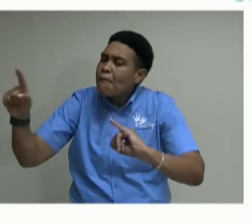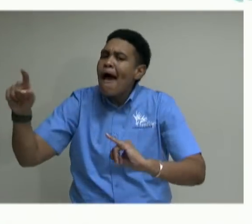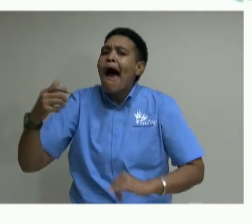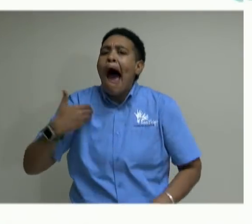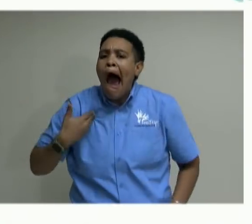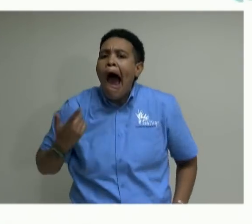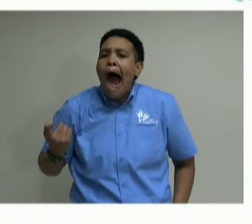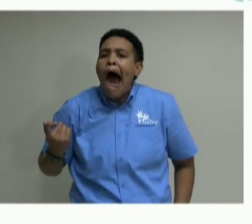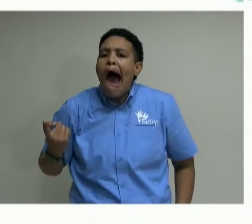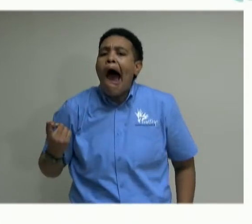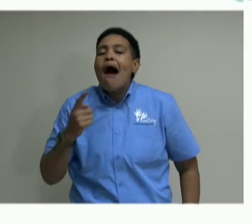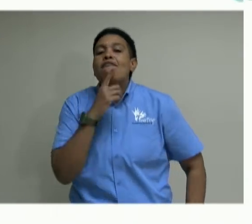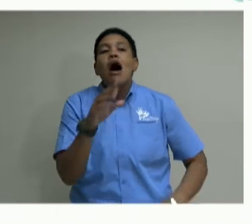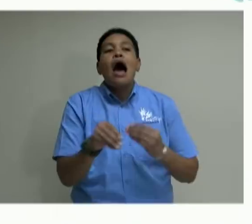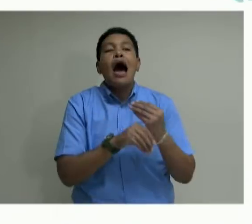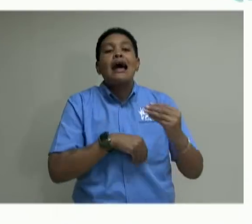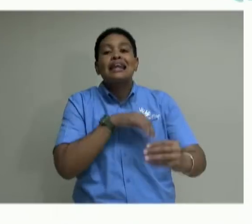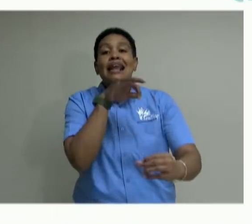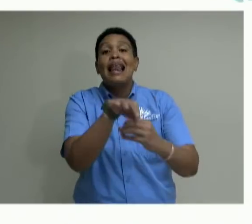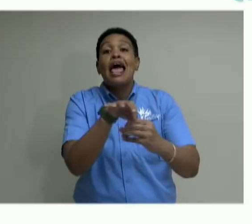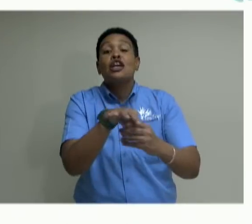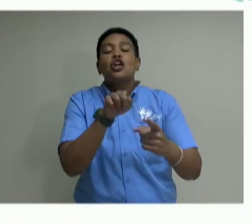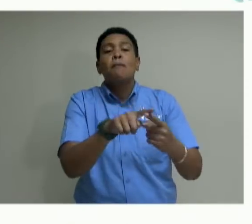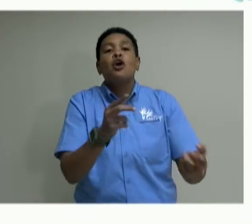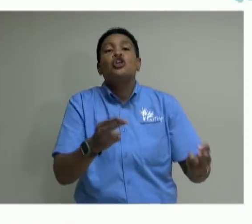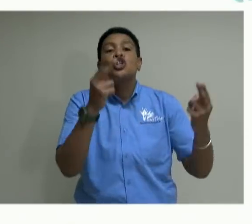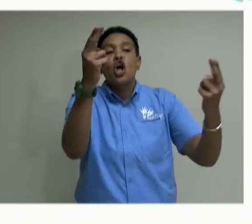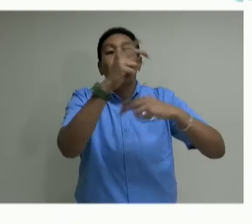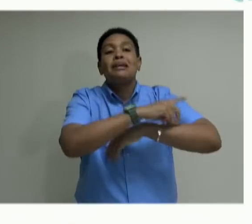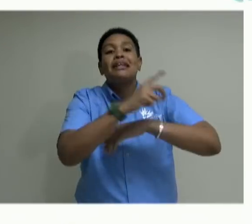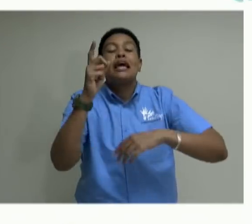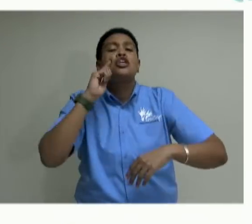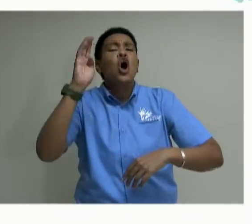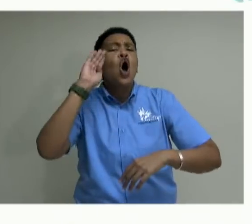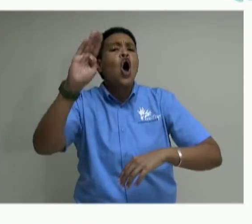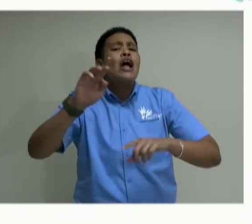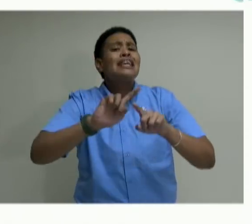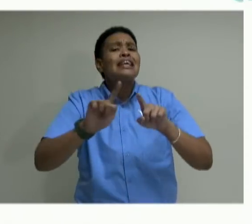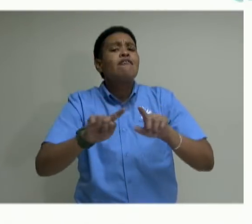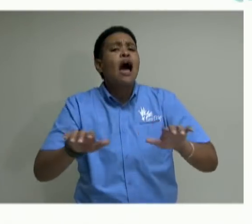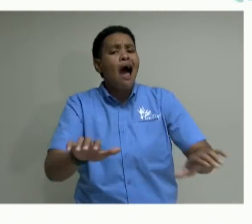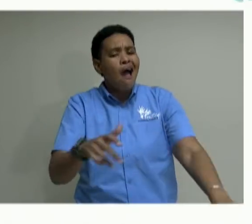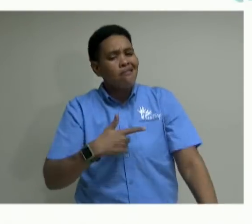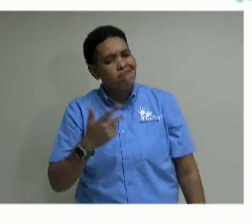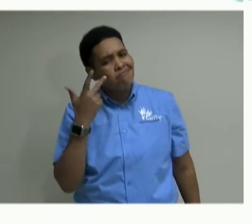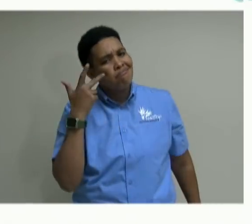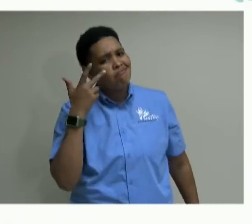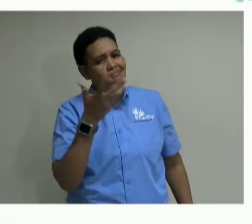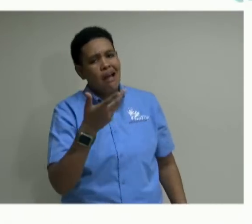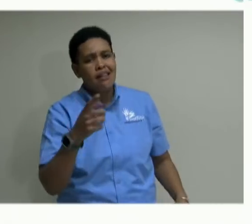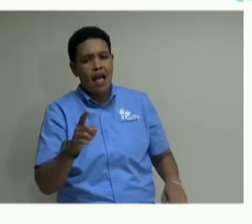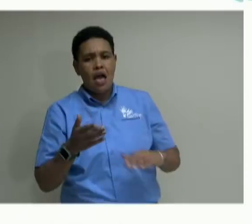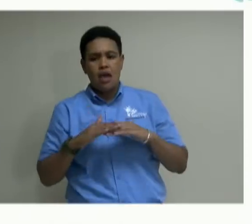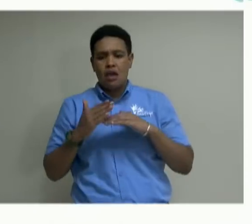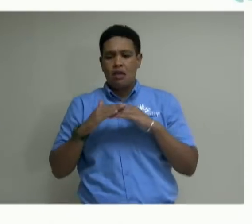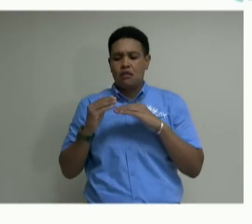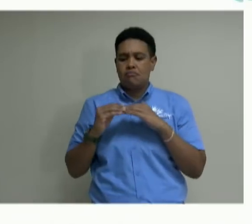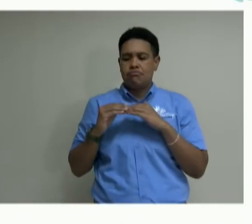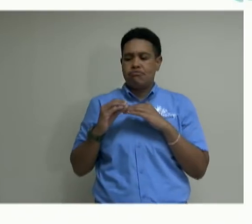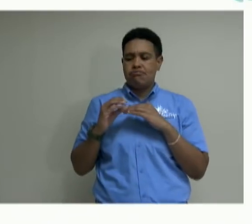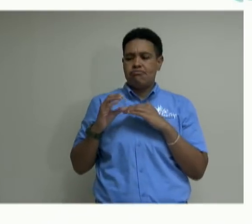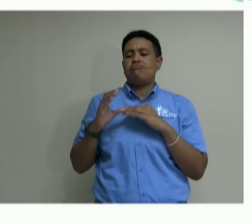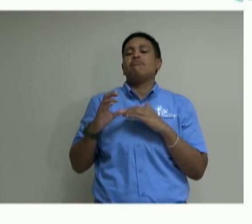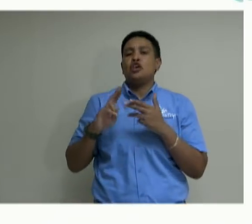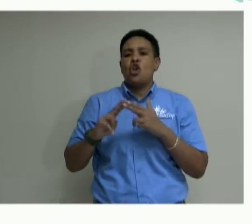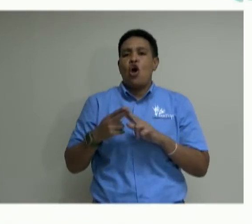had the elections and the nomination days, and all the other activities would have seen us increasing in our numbers.